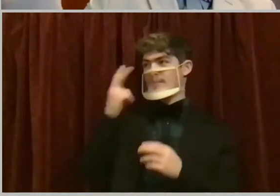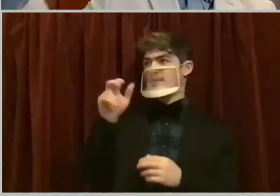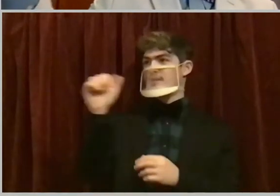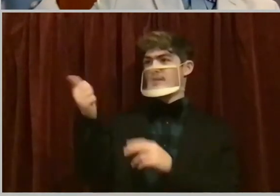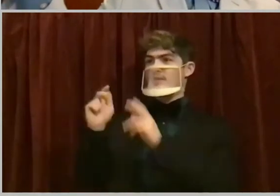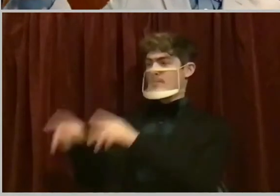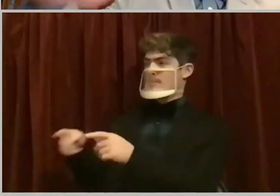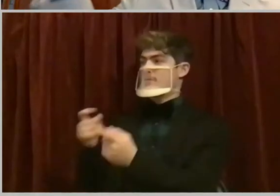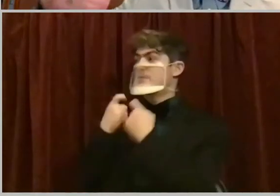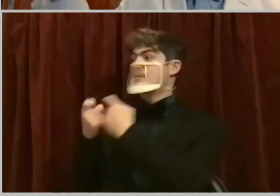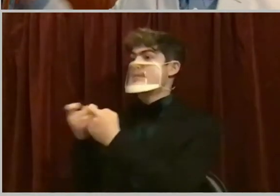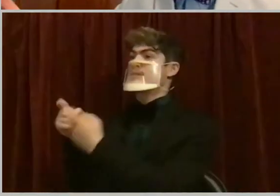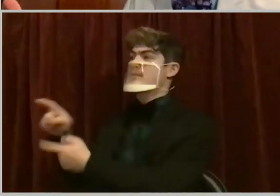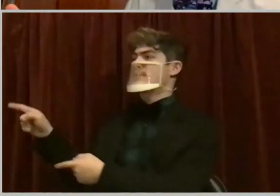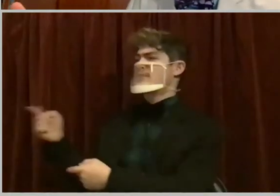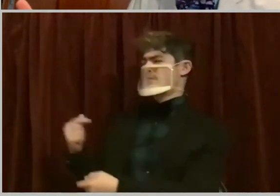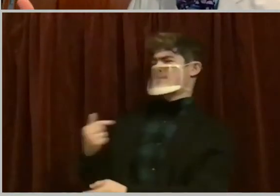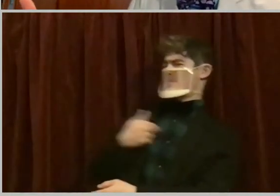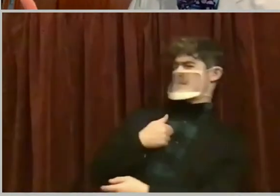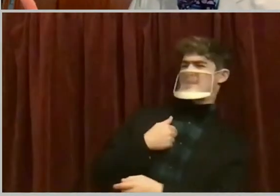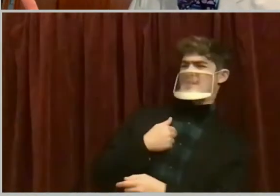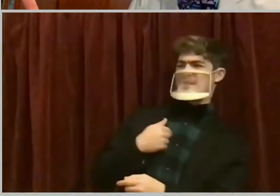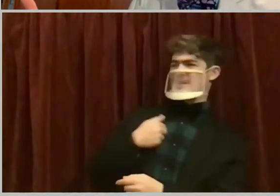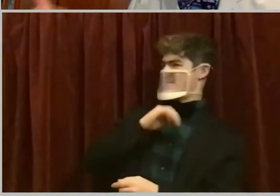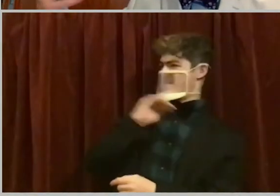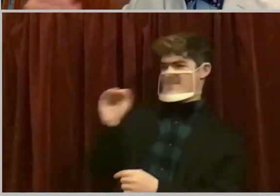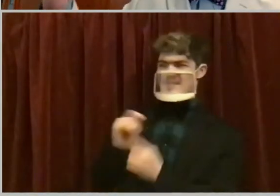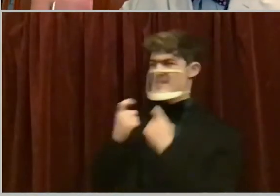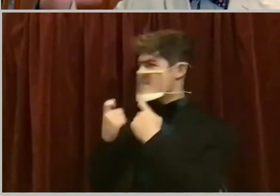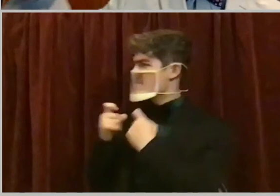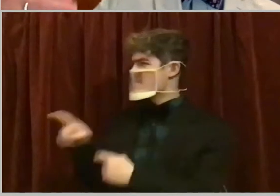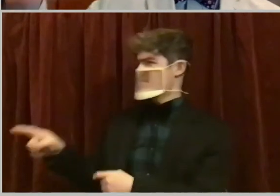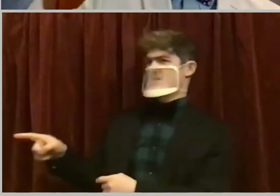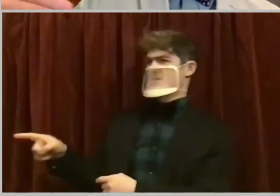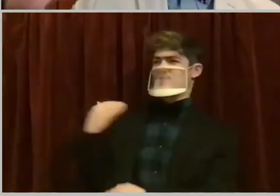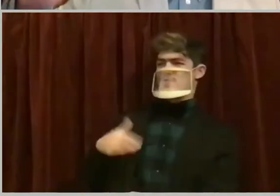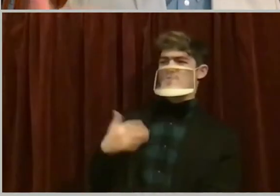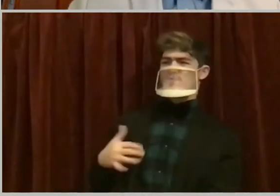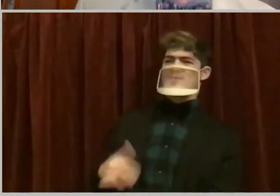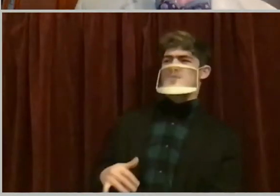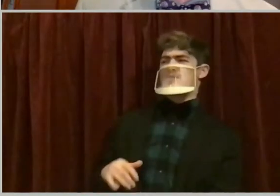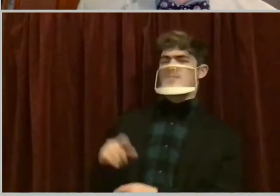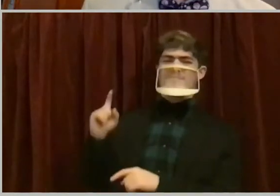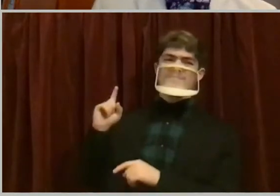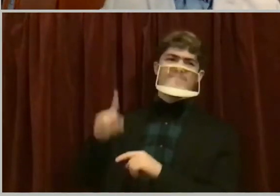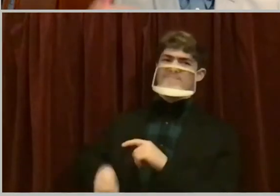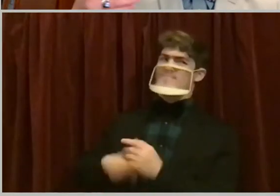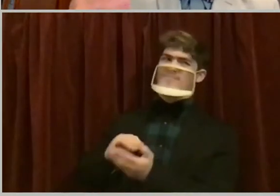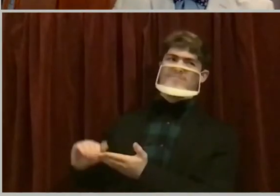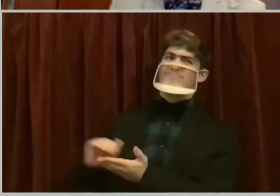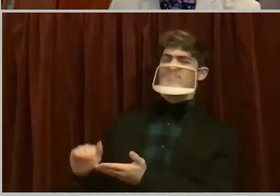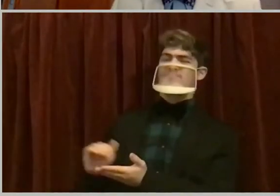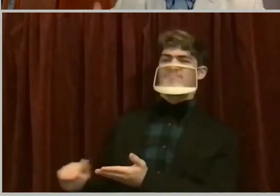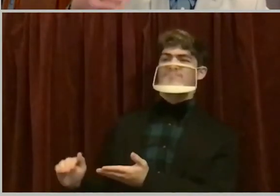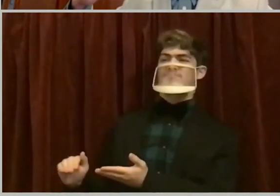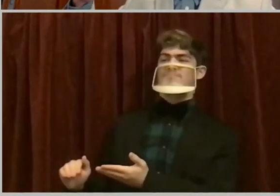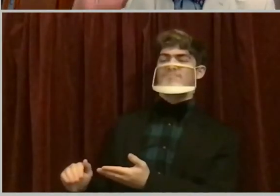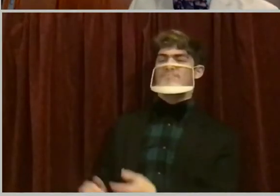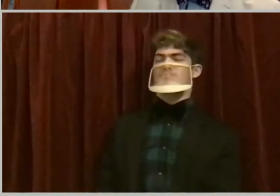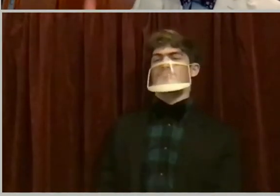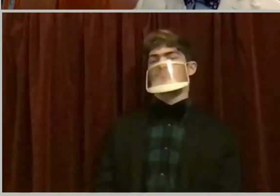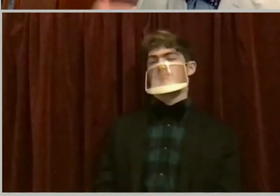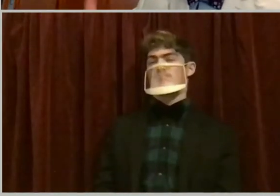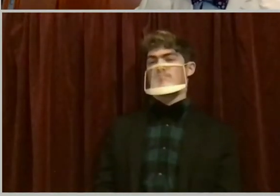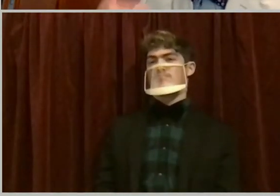you're showing your bias. You're saying someone doesn't deserve your compassion because